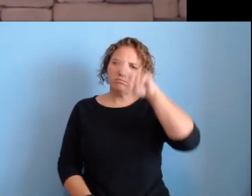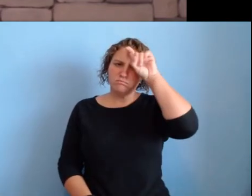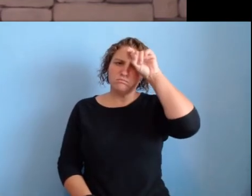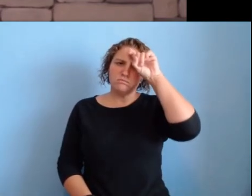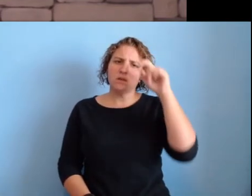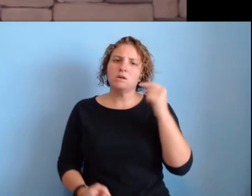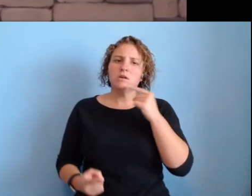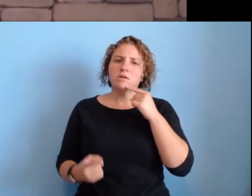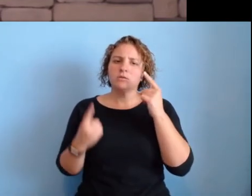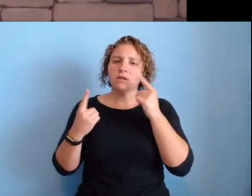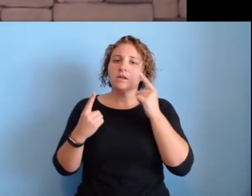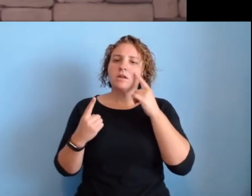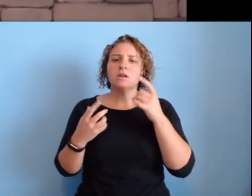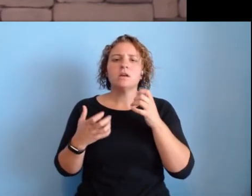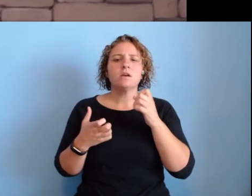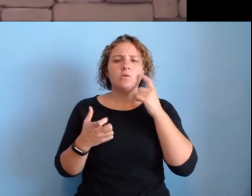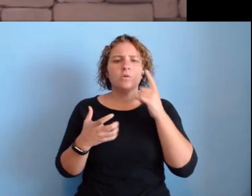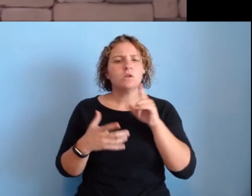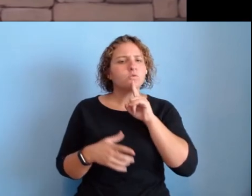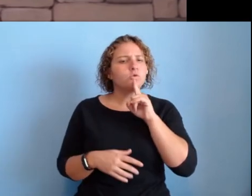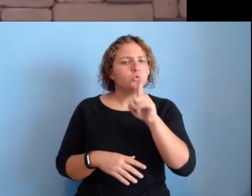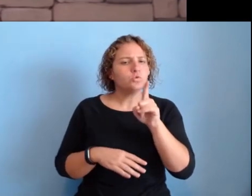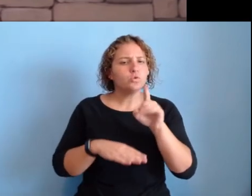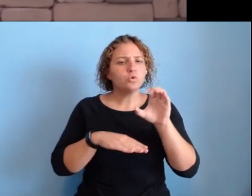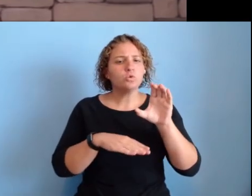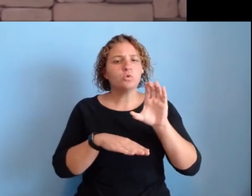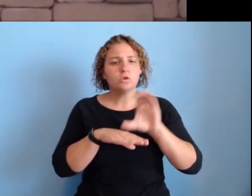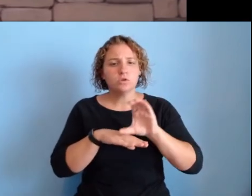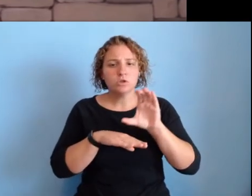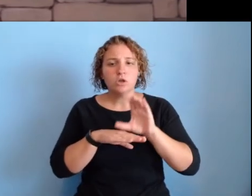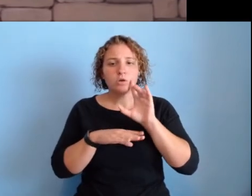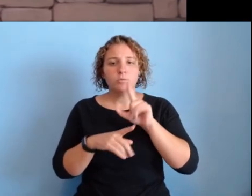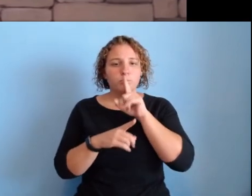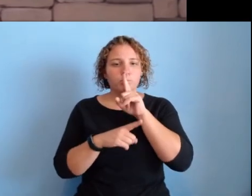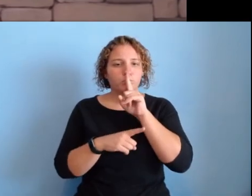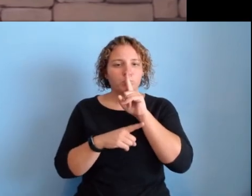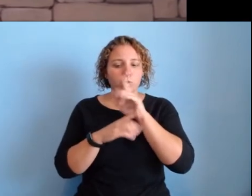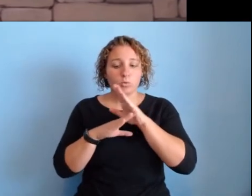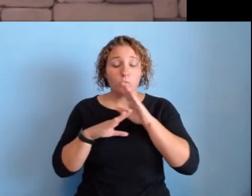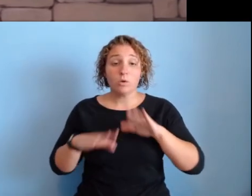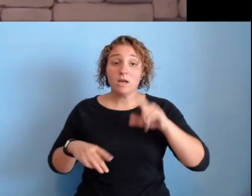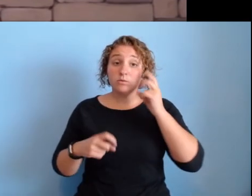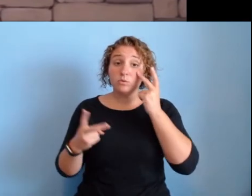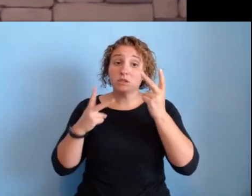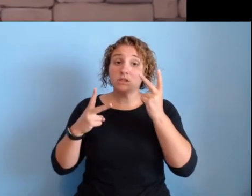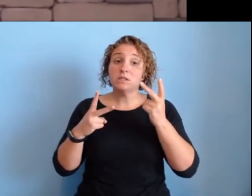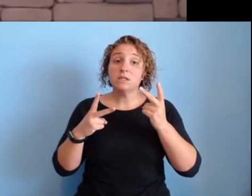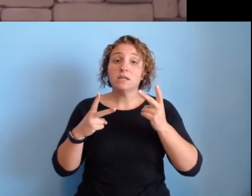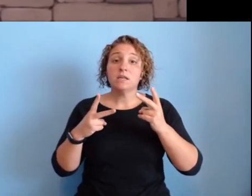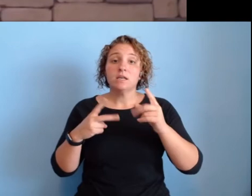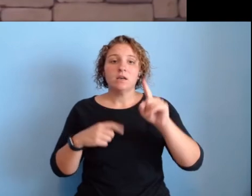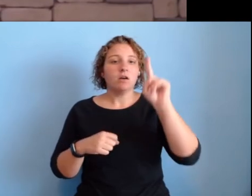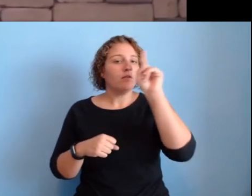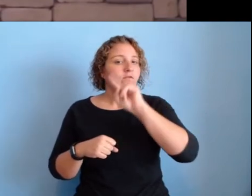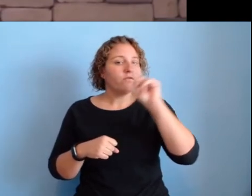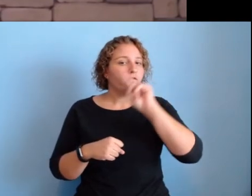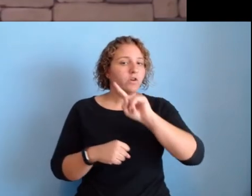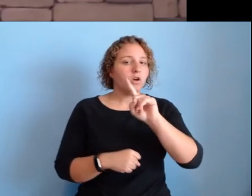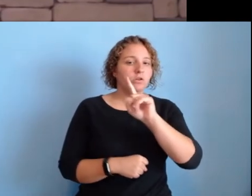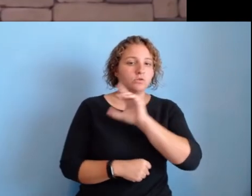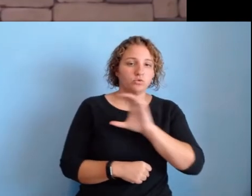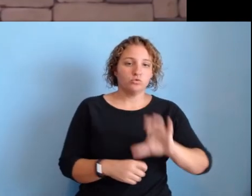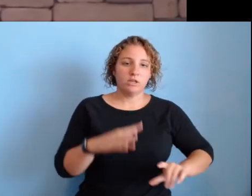think the true church would be to see a false church rise up and begin to proclaim another person as the